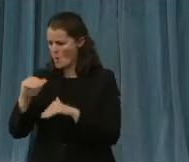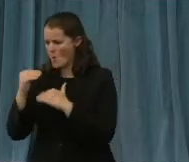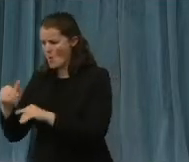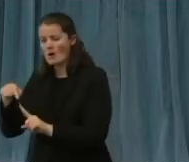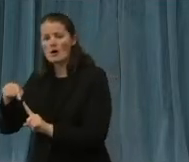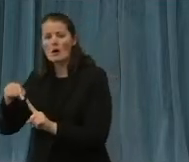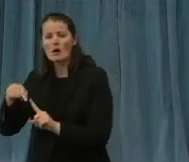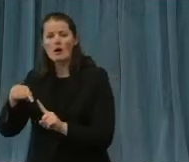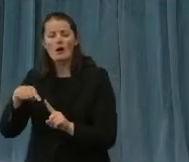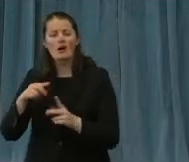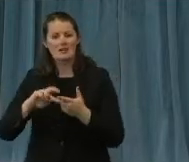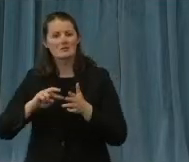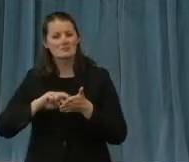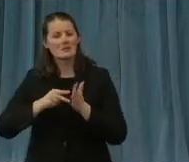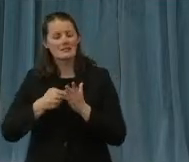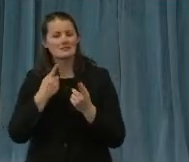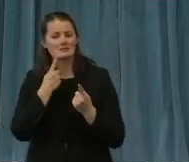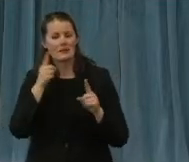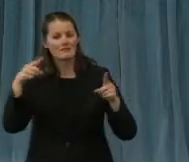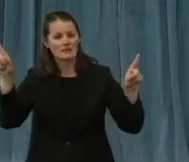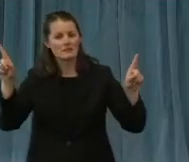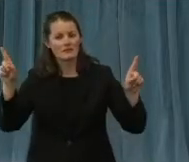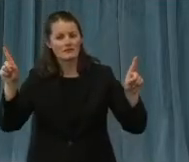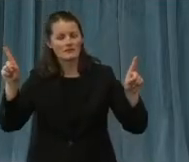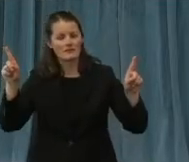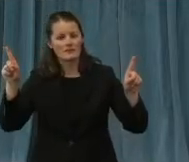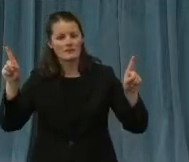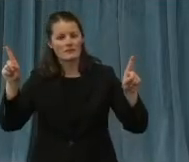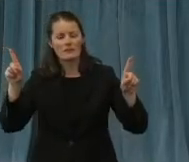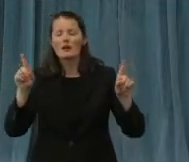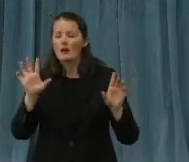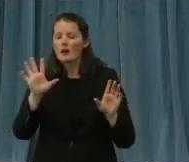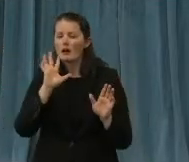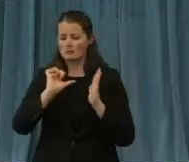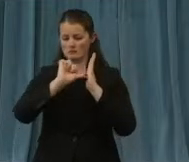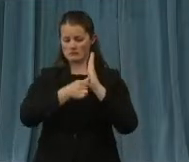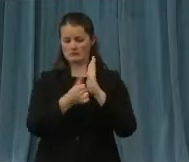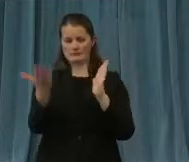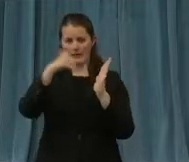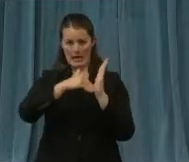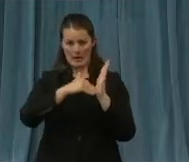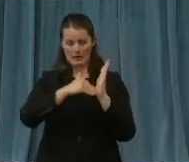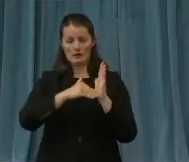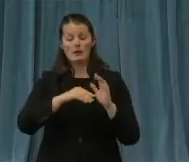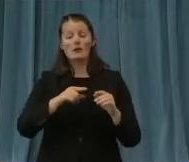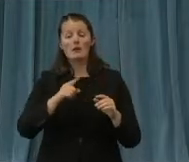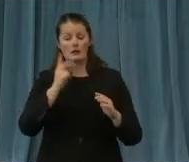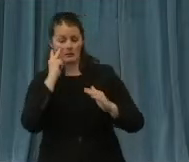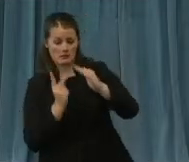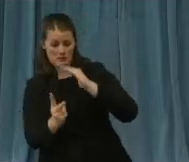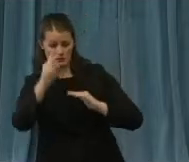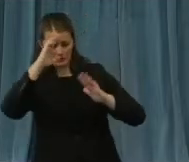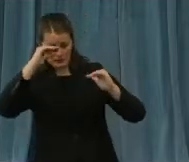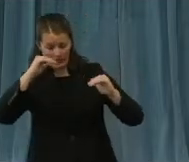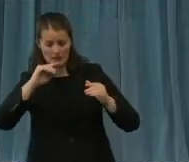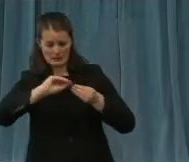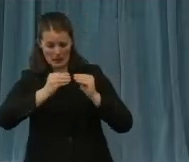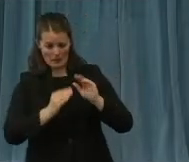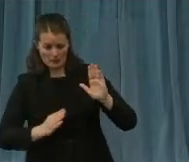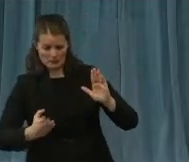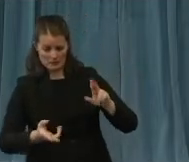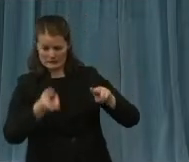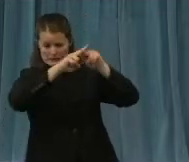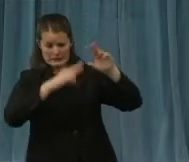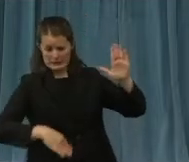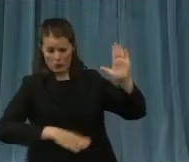time, the lower numbers of infected people and deaths than were predicted should not be seen as an